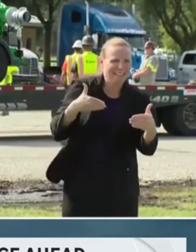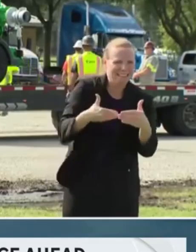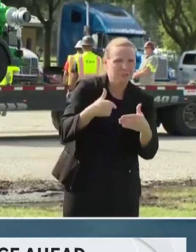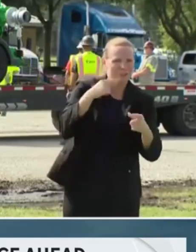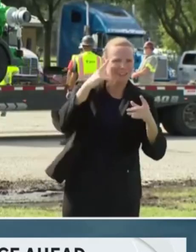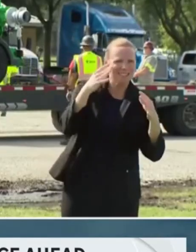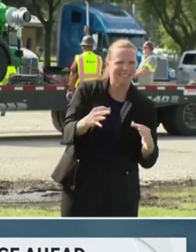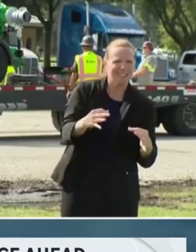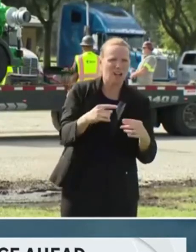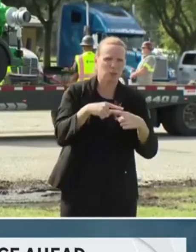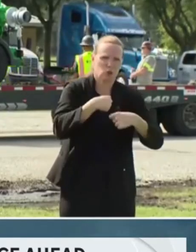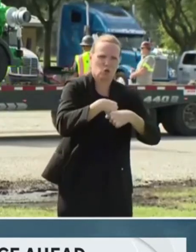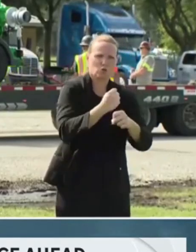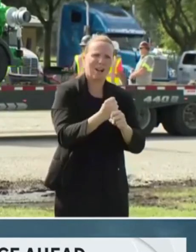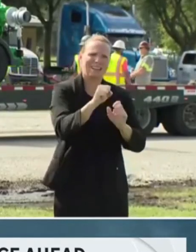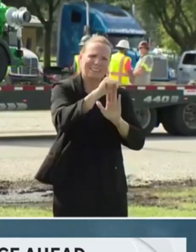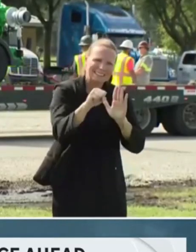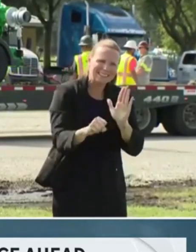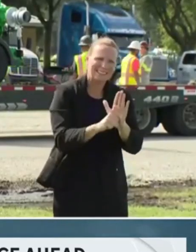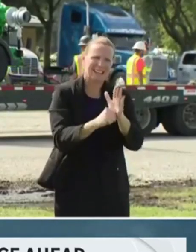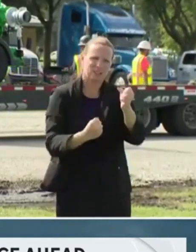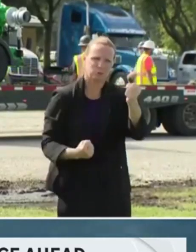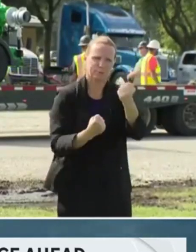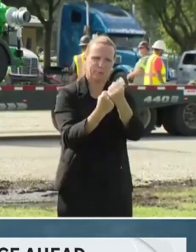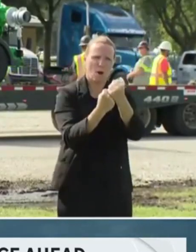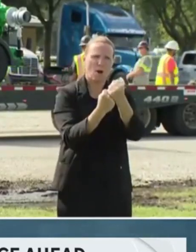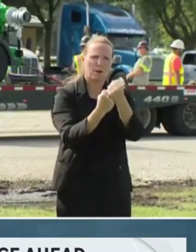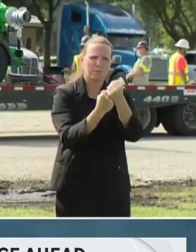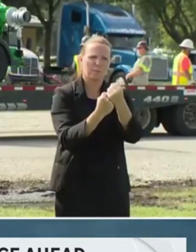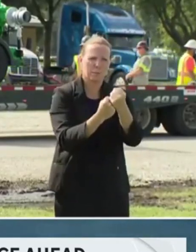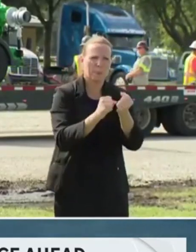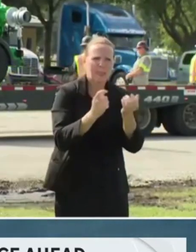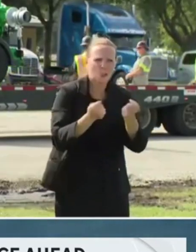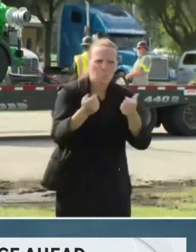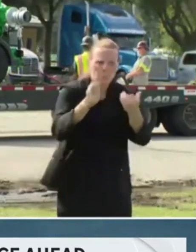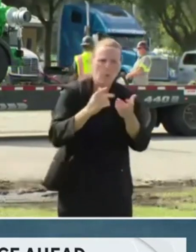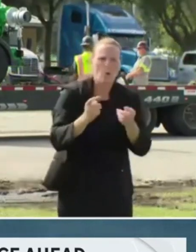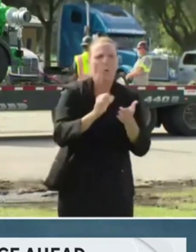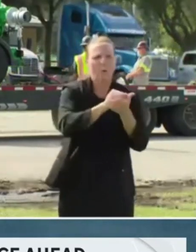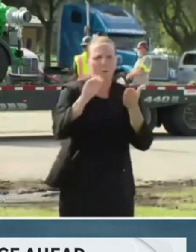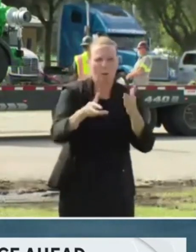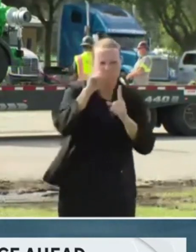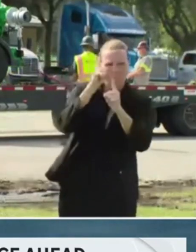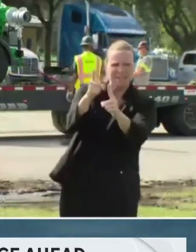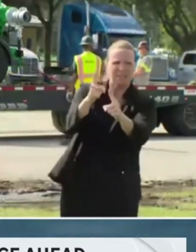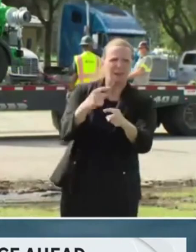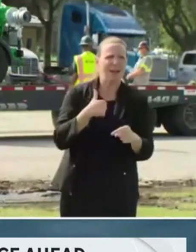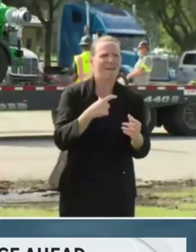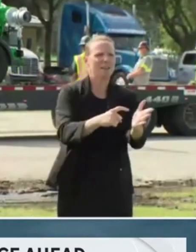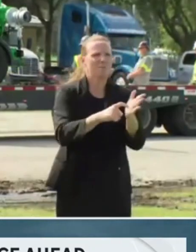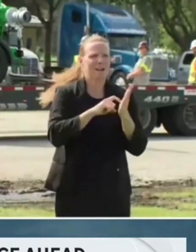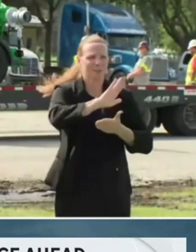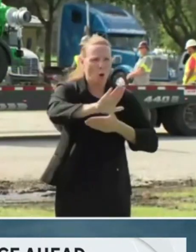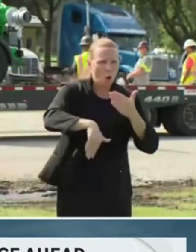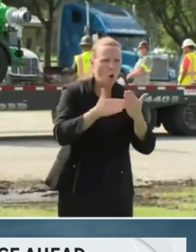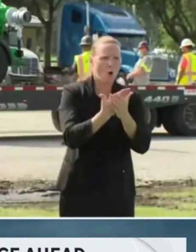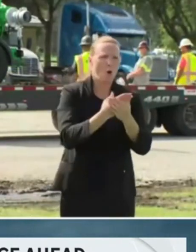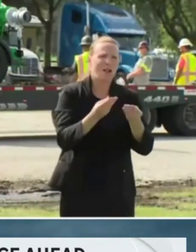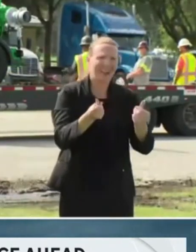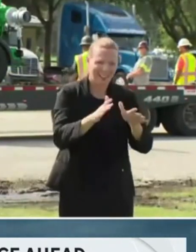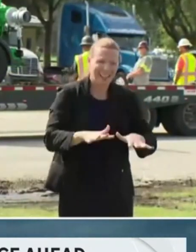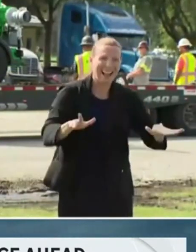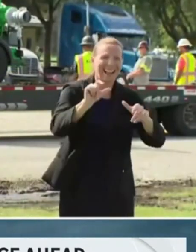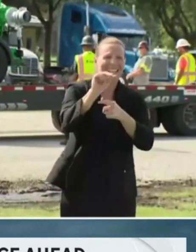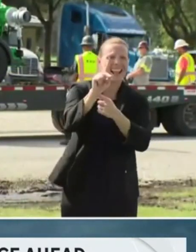state support debris mission. And what we've done is we've mandated the landfills are open 24 hours. We had